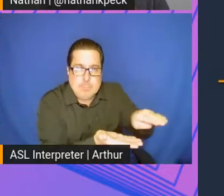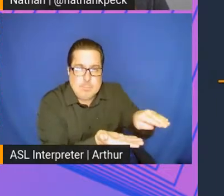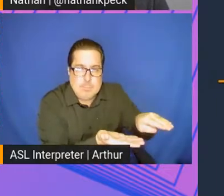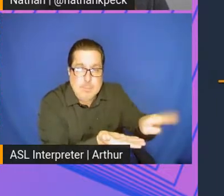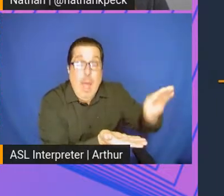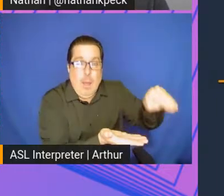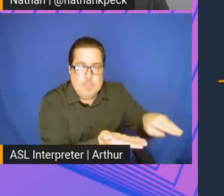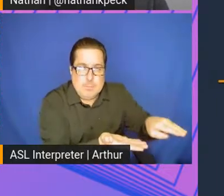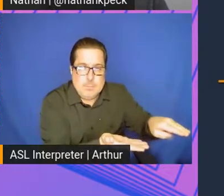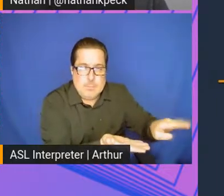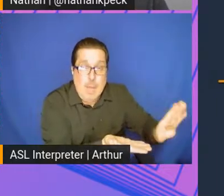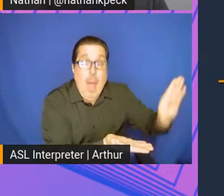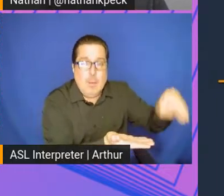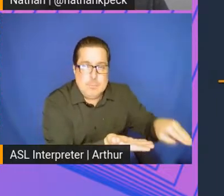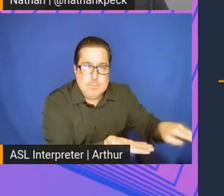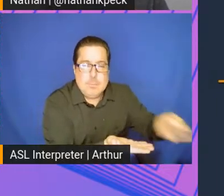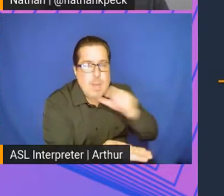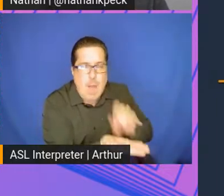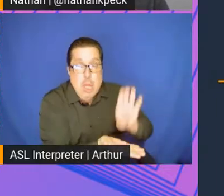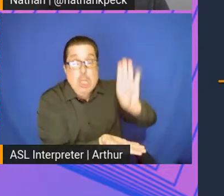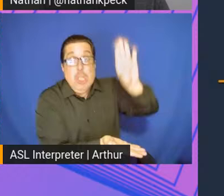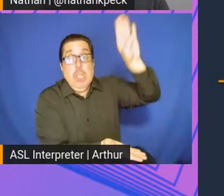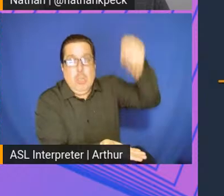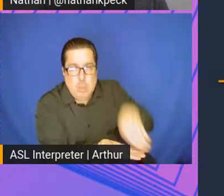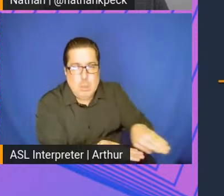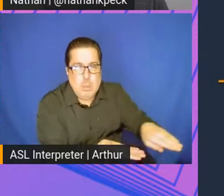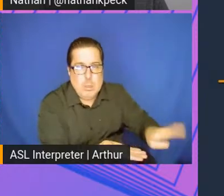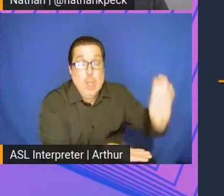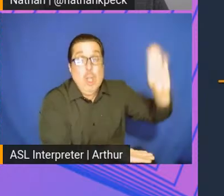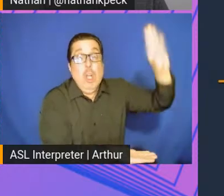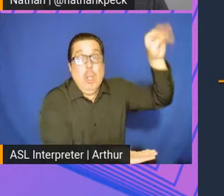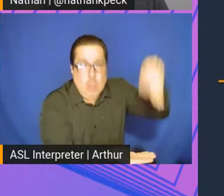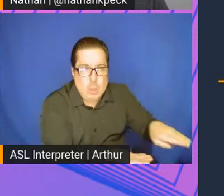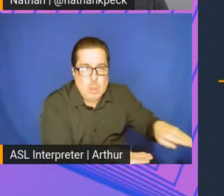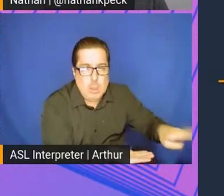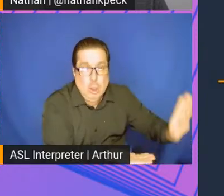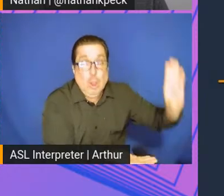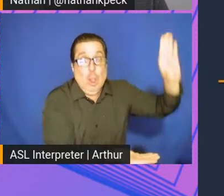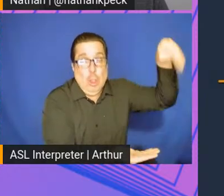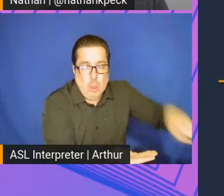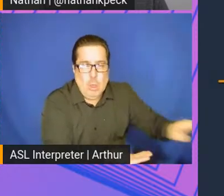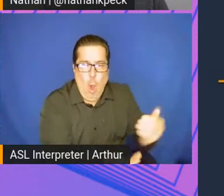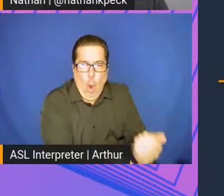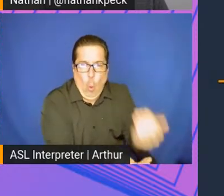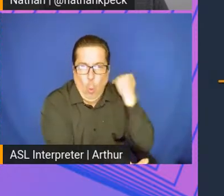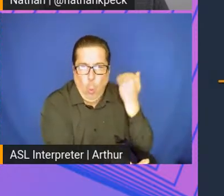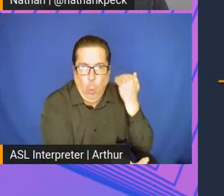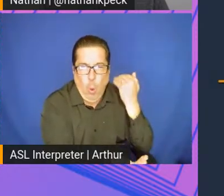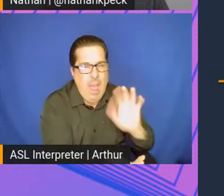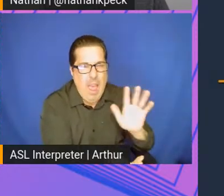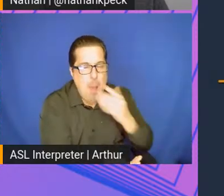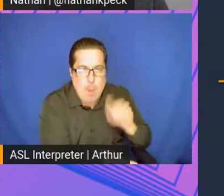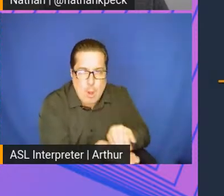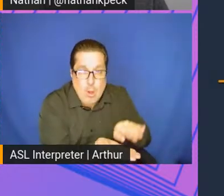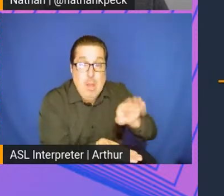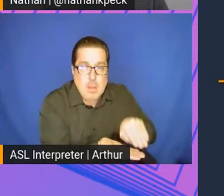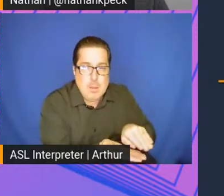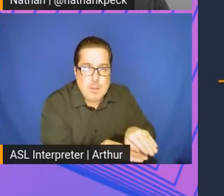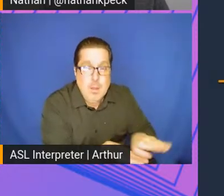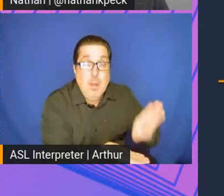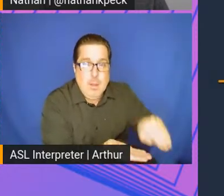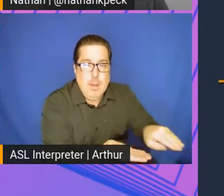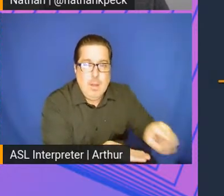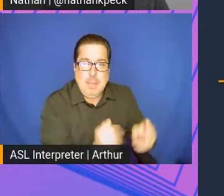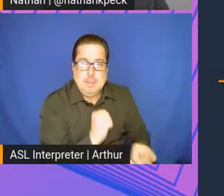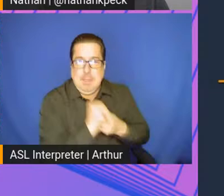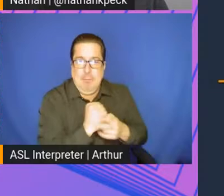Fargate task down to the right size. I can also take advantage of the AWS Fargate compute savings plan. So this allows me to commit